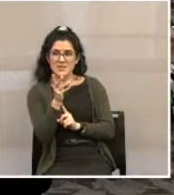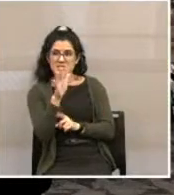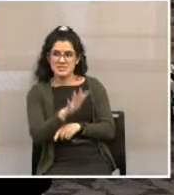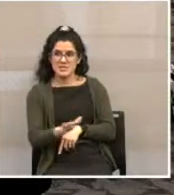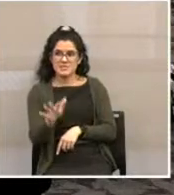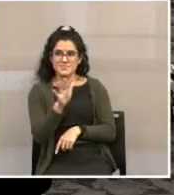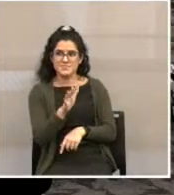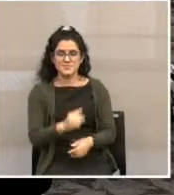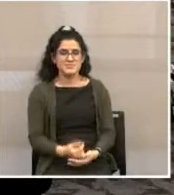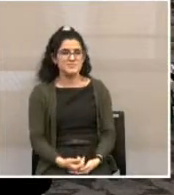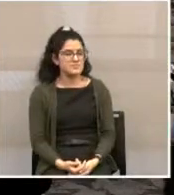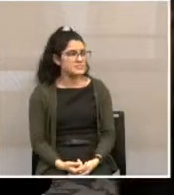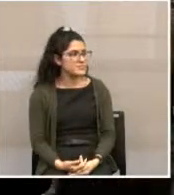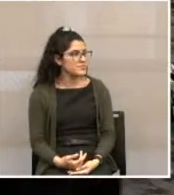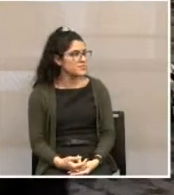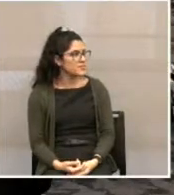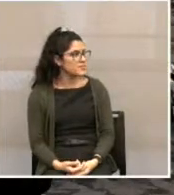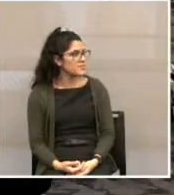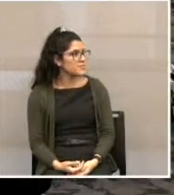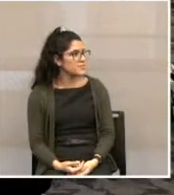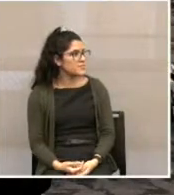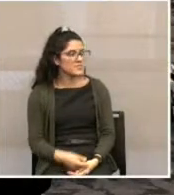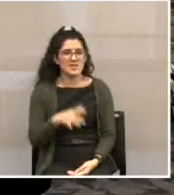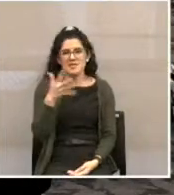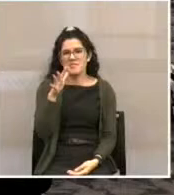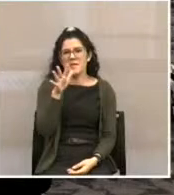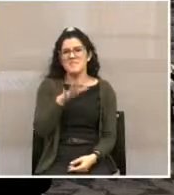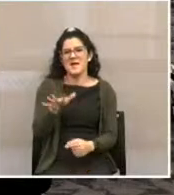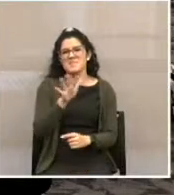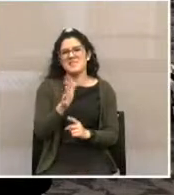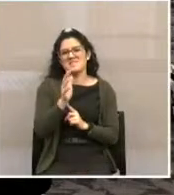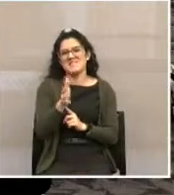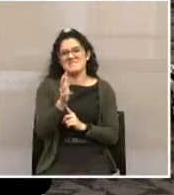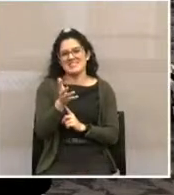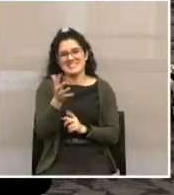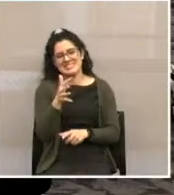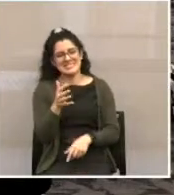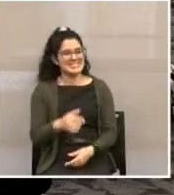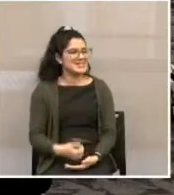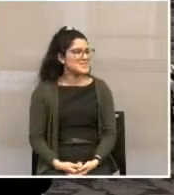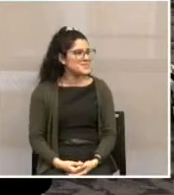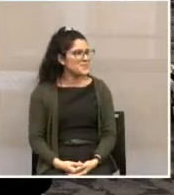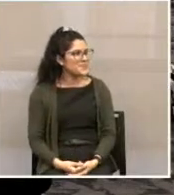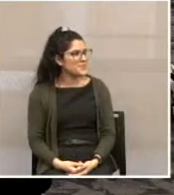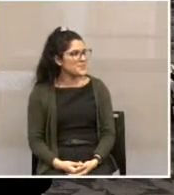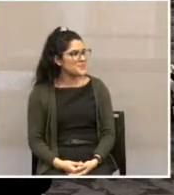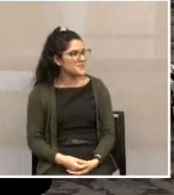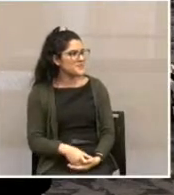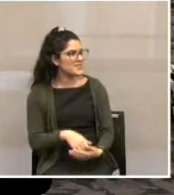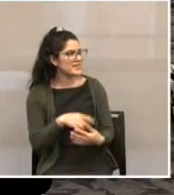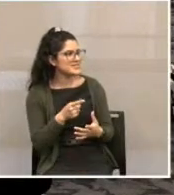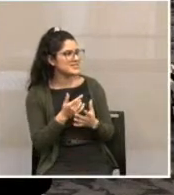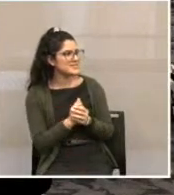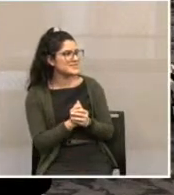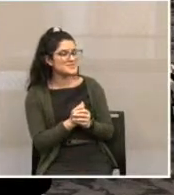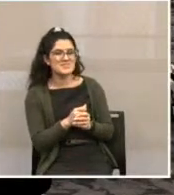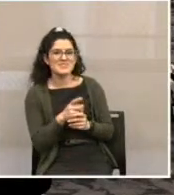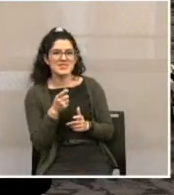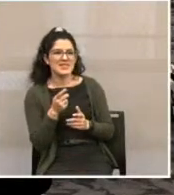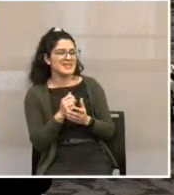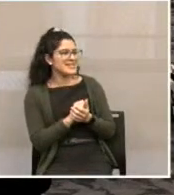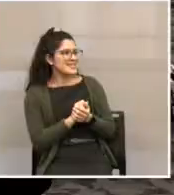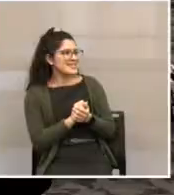approximately. Thank you, Mr. More Chairman. or less. Thank More you, or Mr. less. Chairman. The chairman's known to have a light gavel when it comes